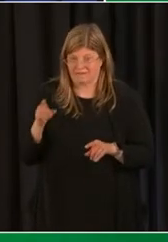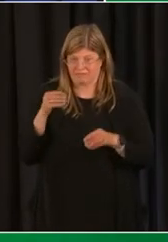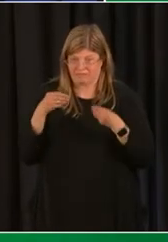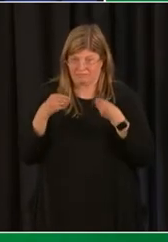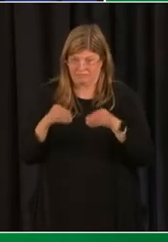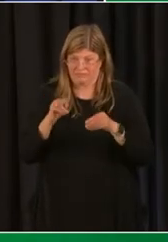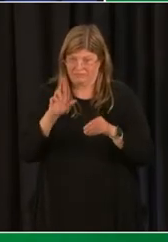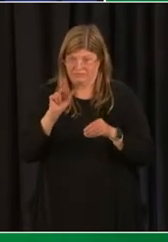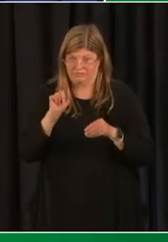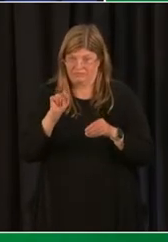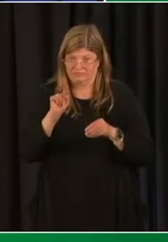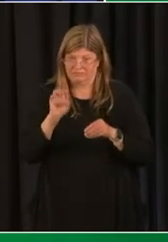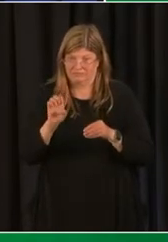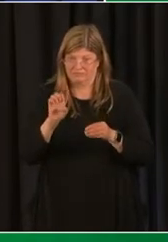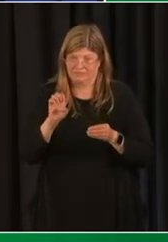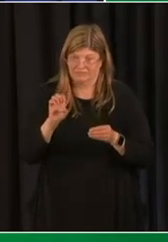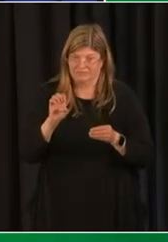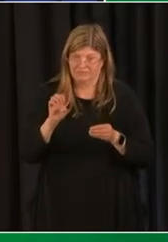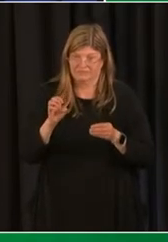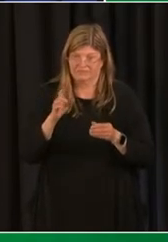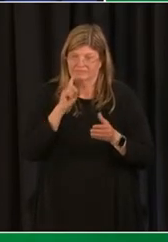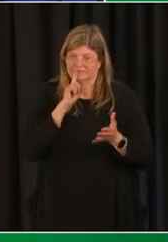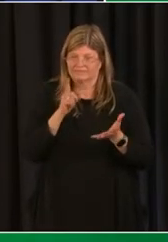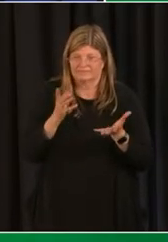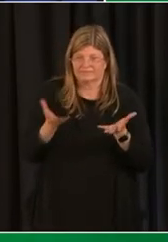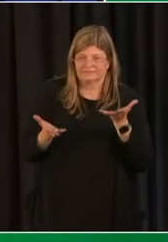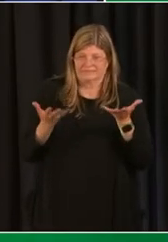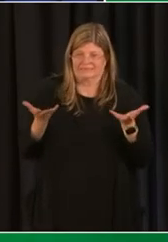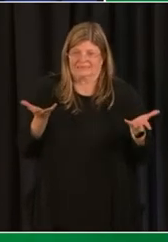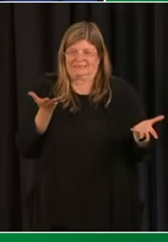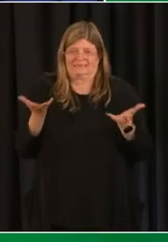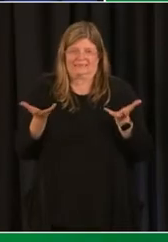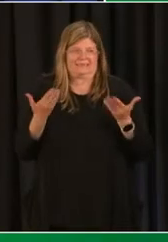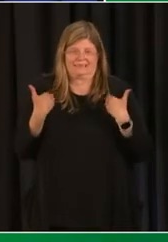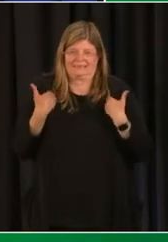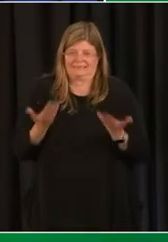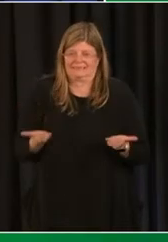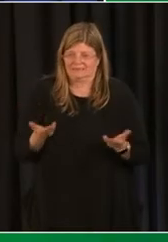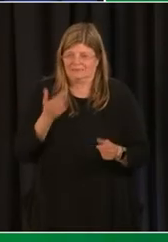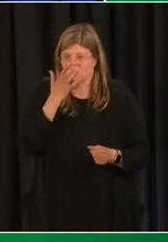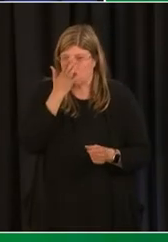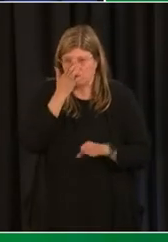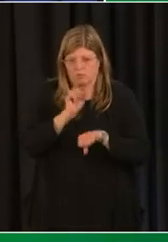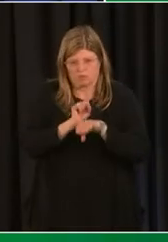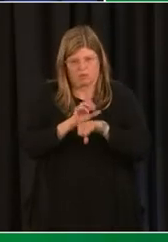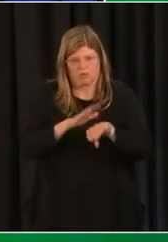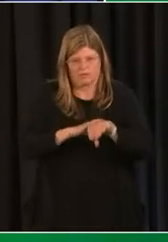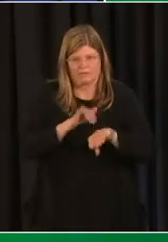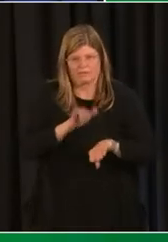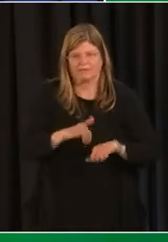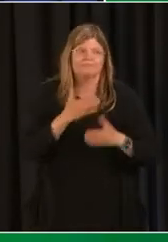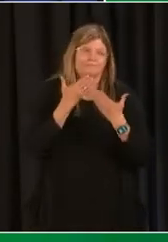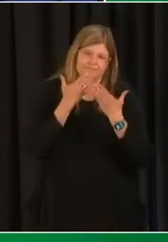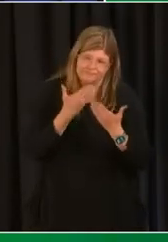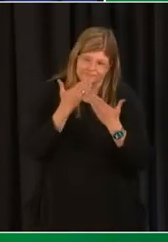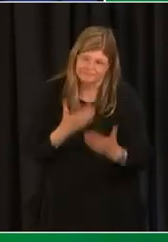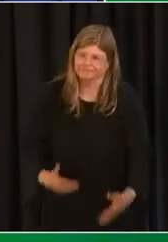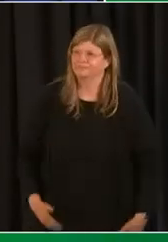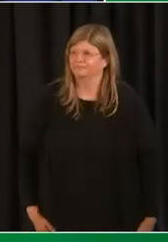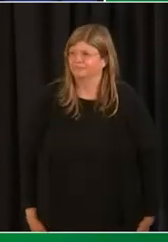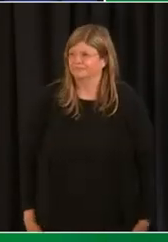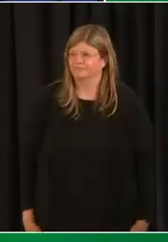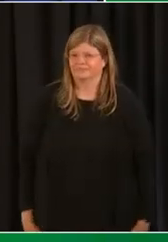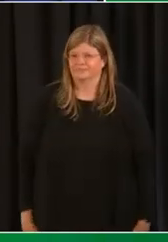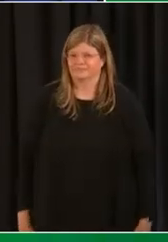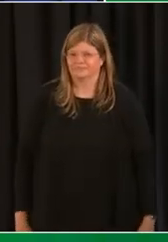market rate, well, we don't have a say in that as of yet, but we're working on it. So thank you. Well, and